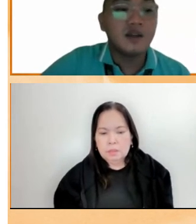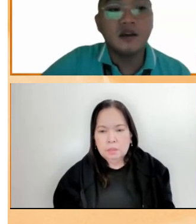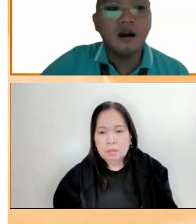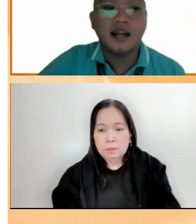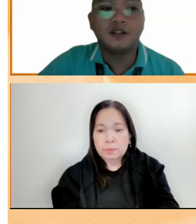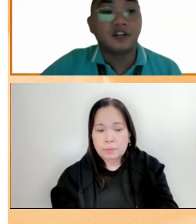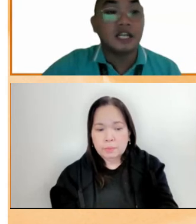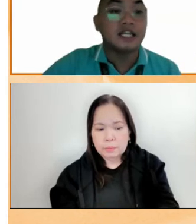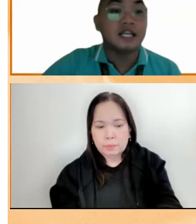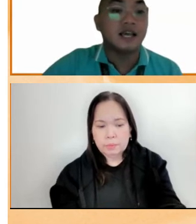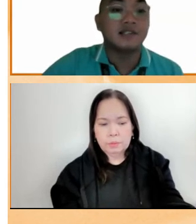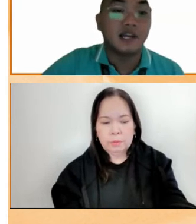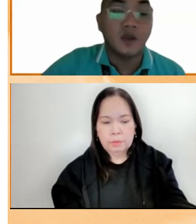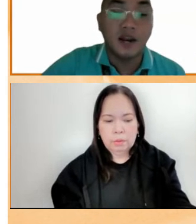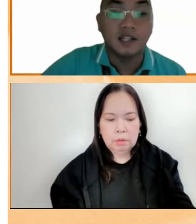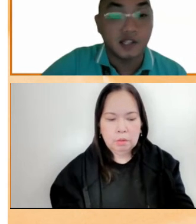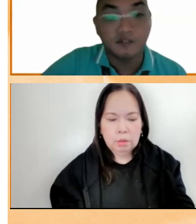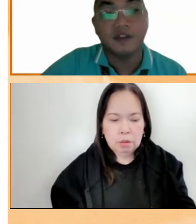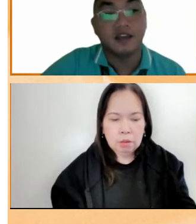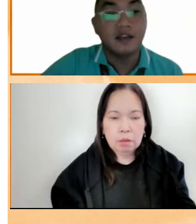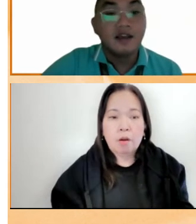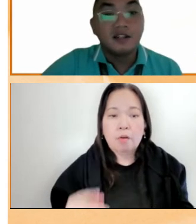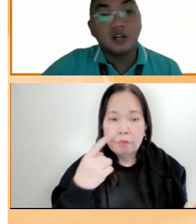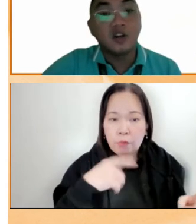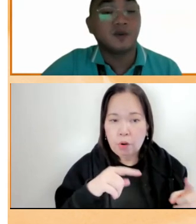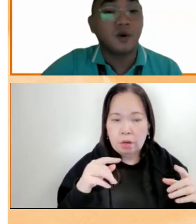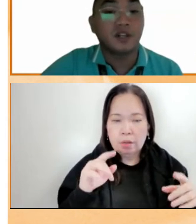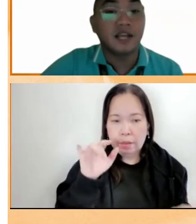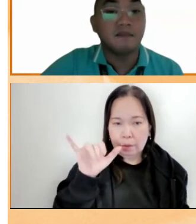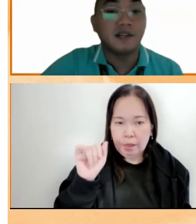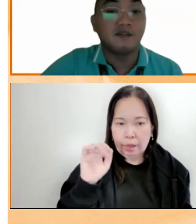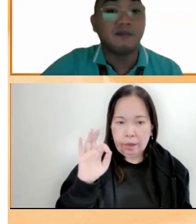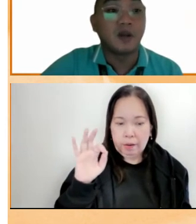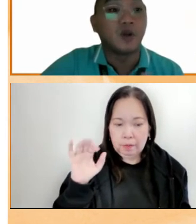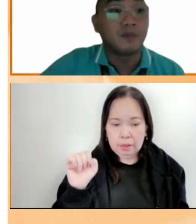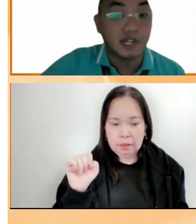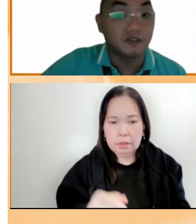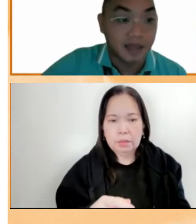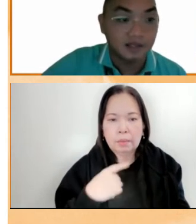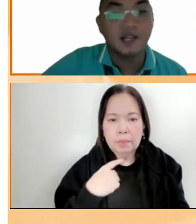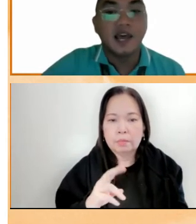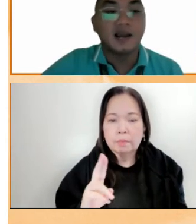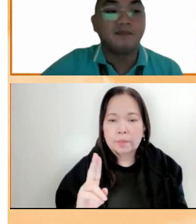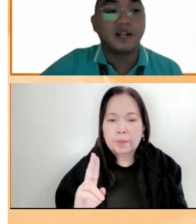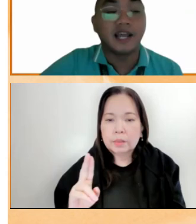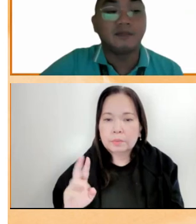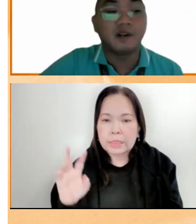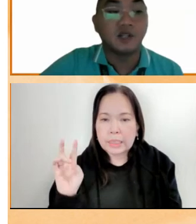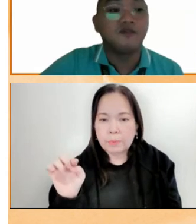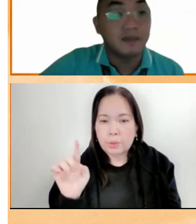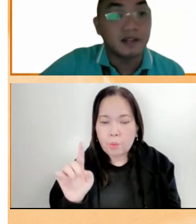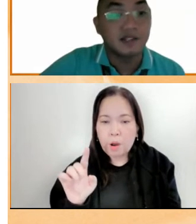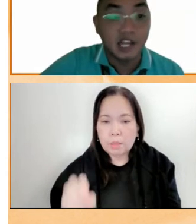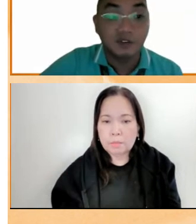Now, in the Young Adult Fertility and Sexuality Survey, drug use was reported by 7.1% of males and 0.8%